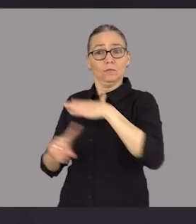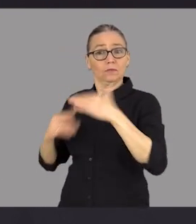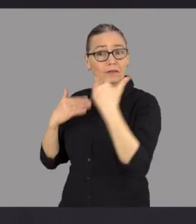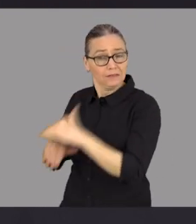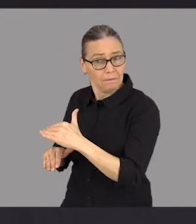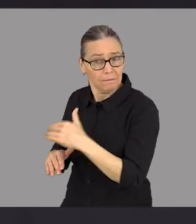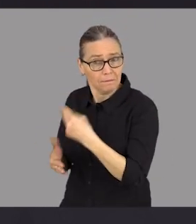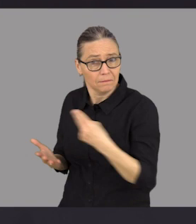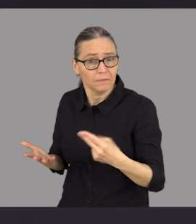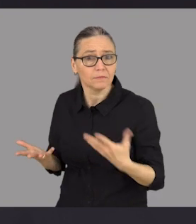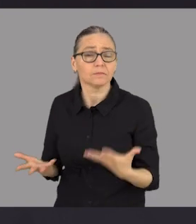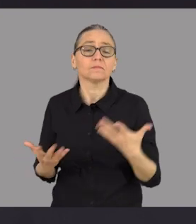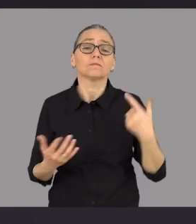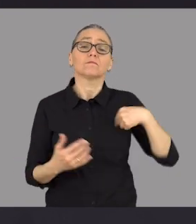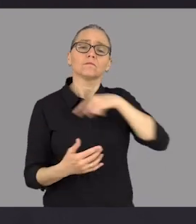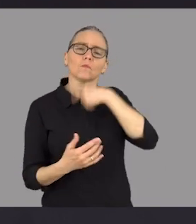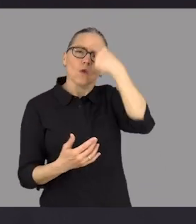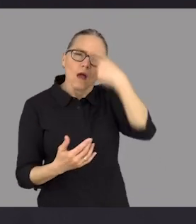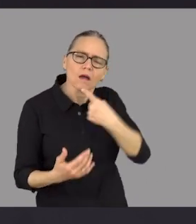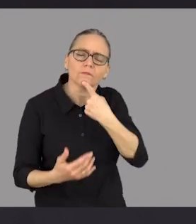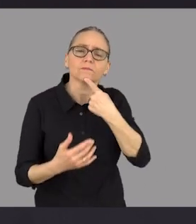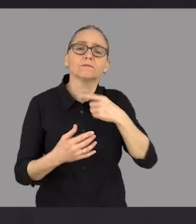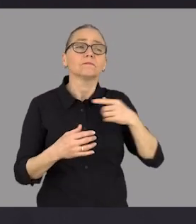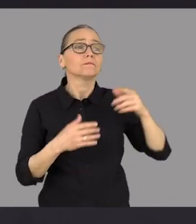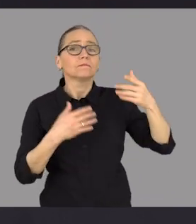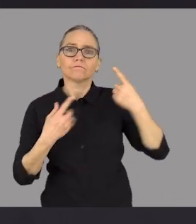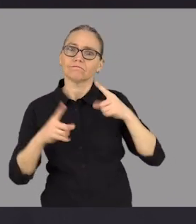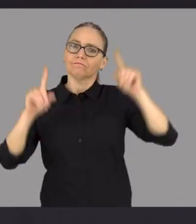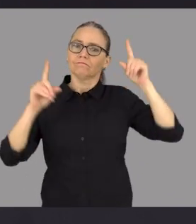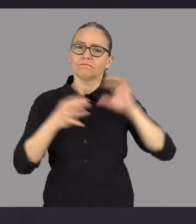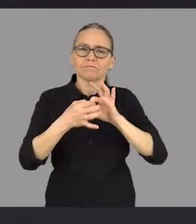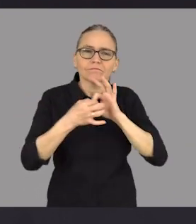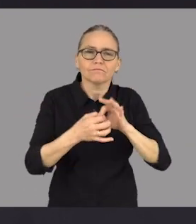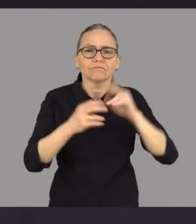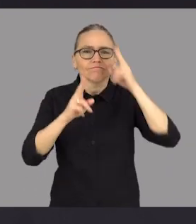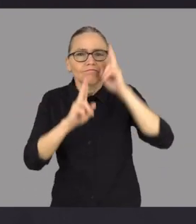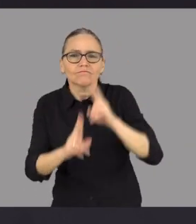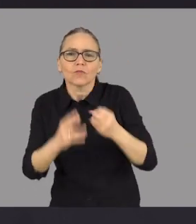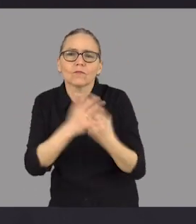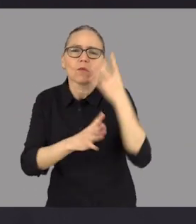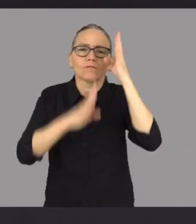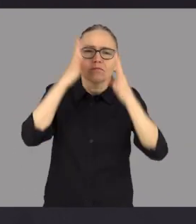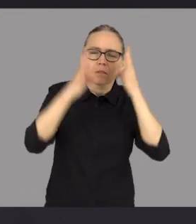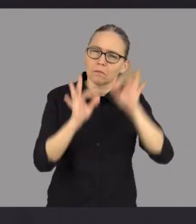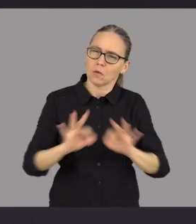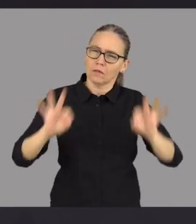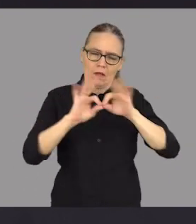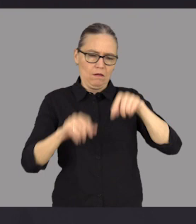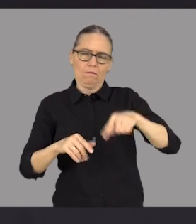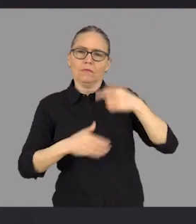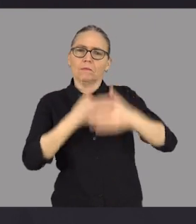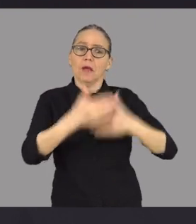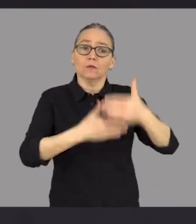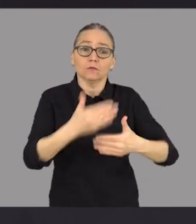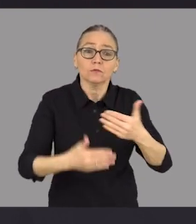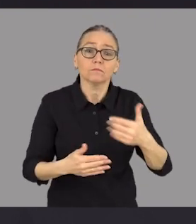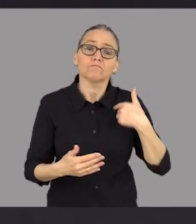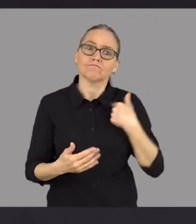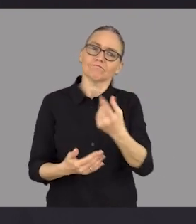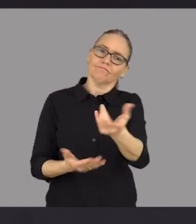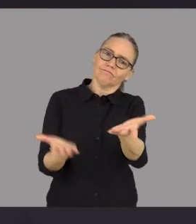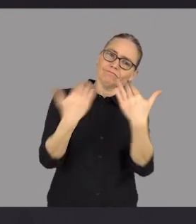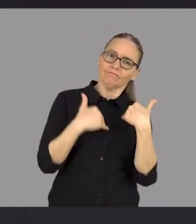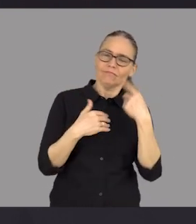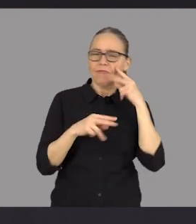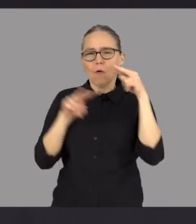Canadians who experience disability. We believe that opportunities to collaborate, innovate, and learn alongside